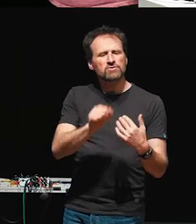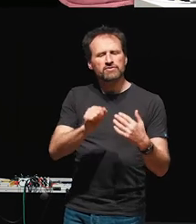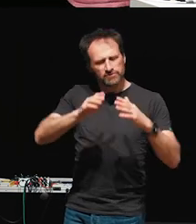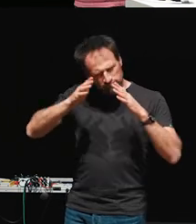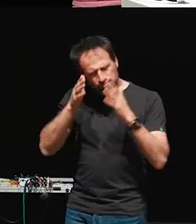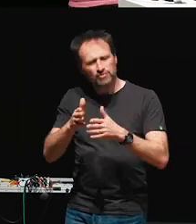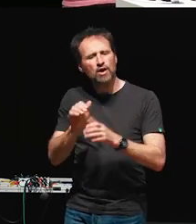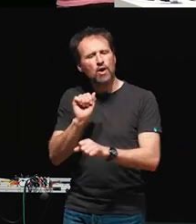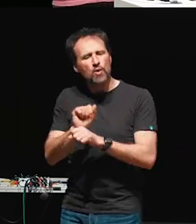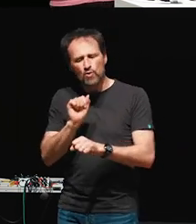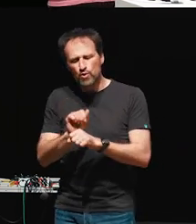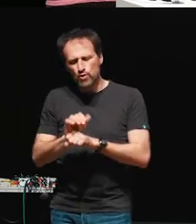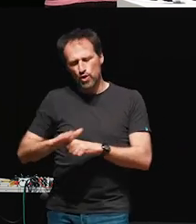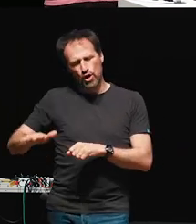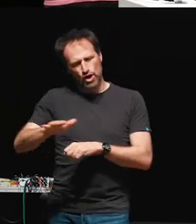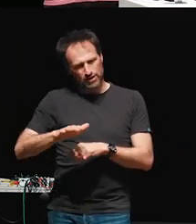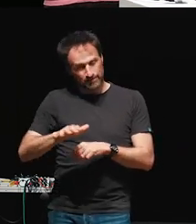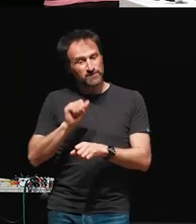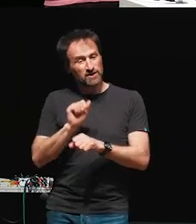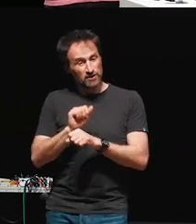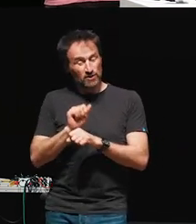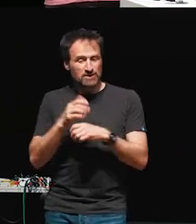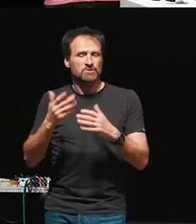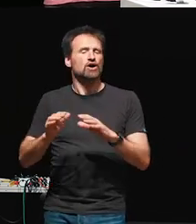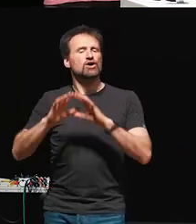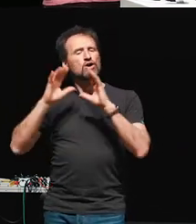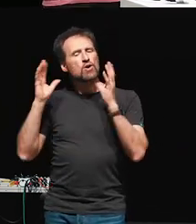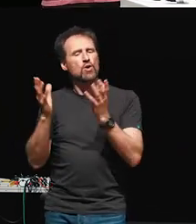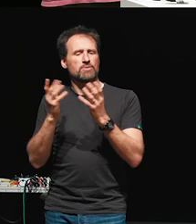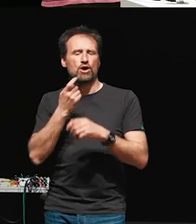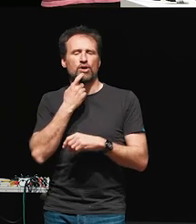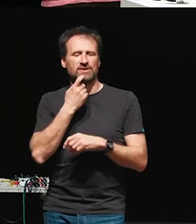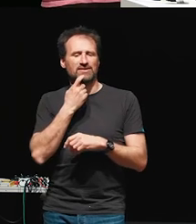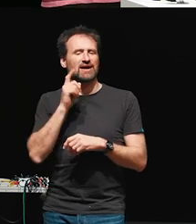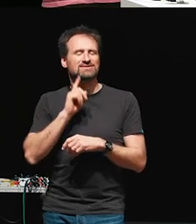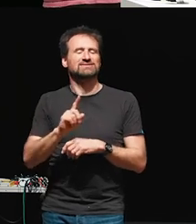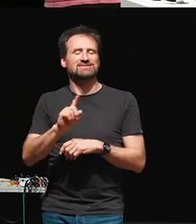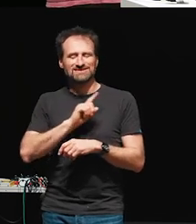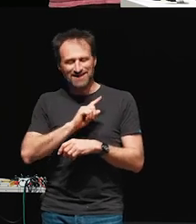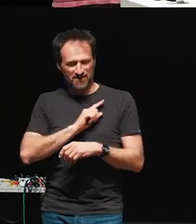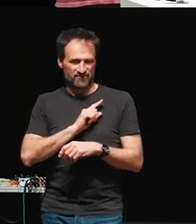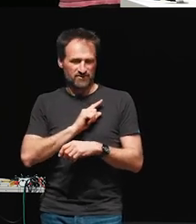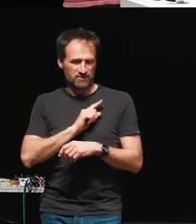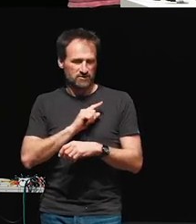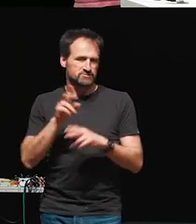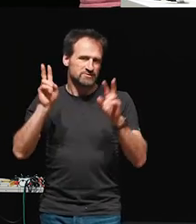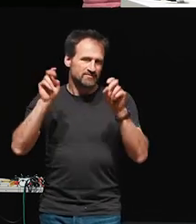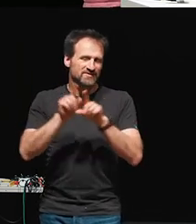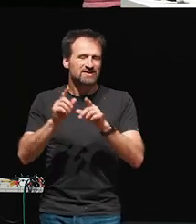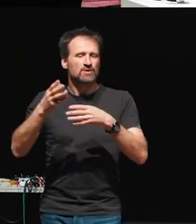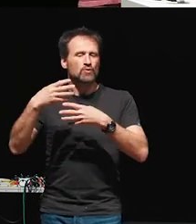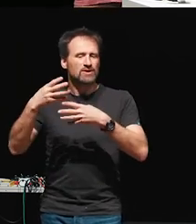things. And in your worker, you have access to a global object called self. You can essentially think of this as the window object for your web